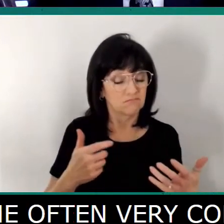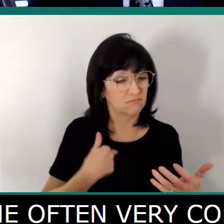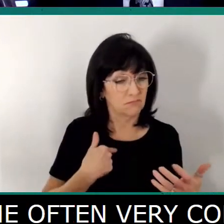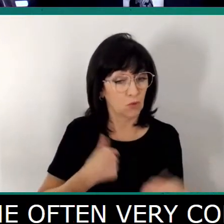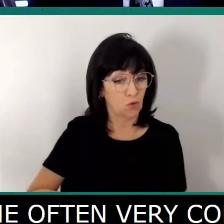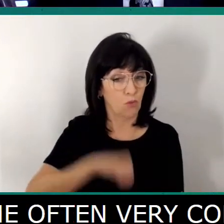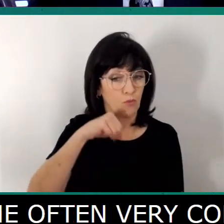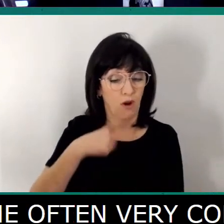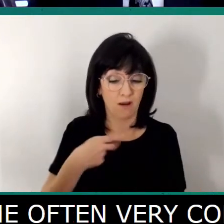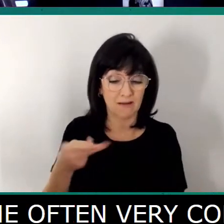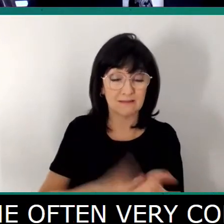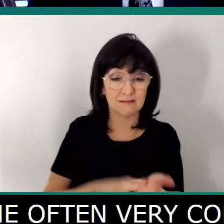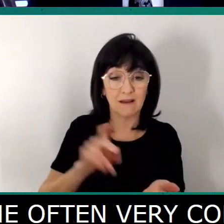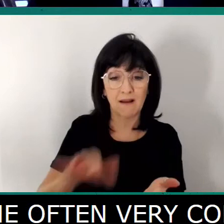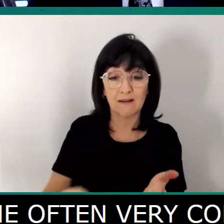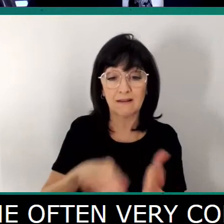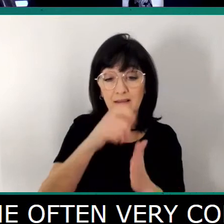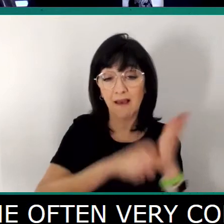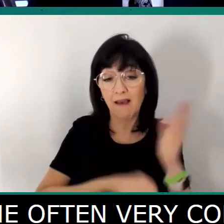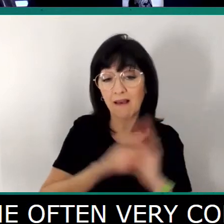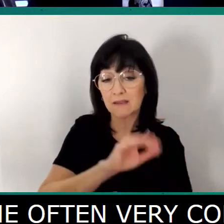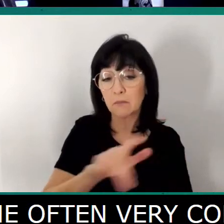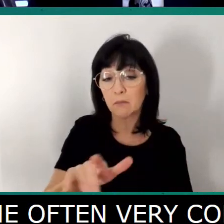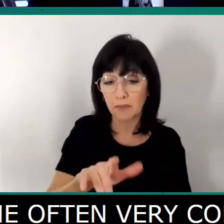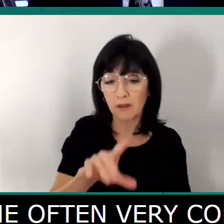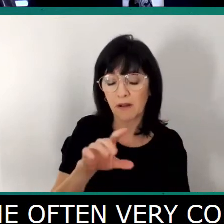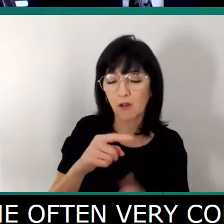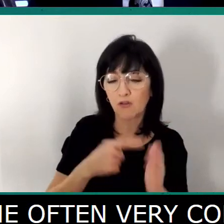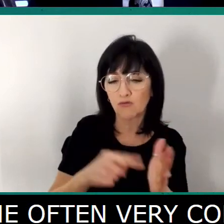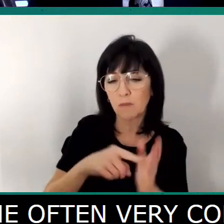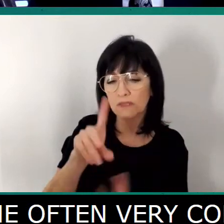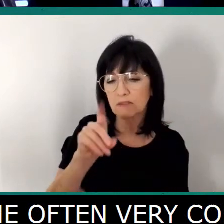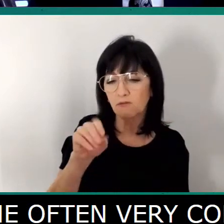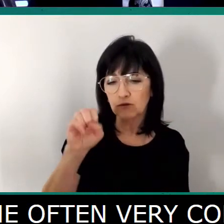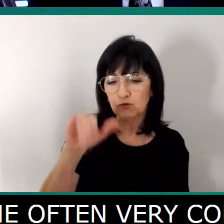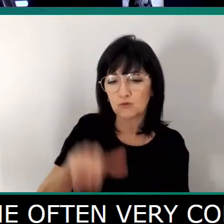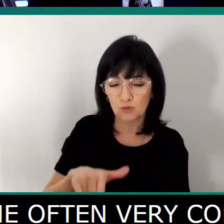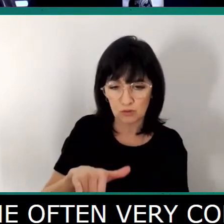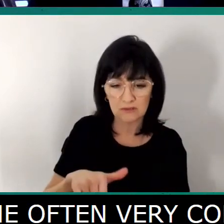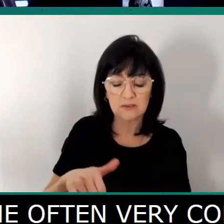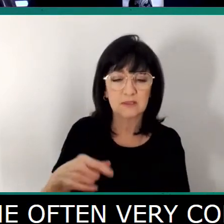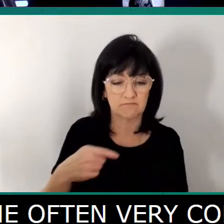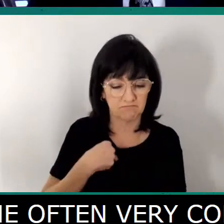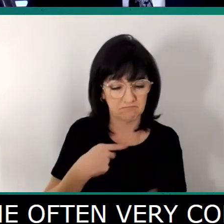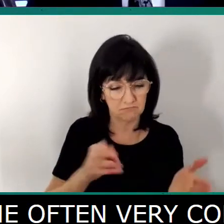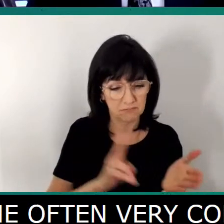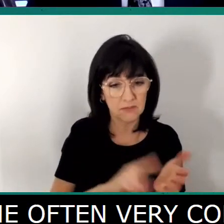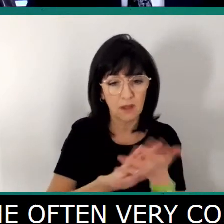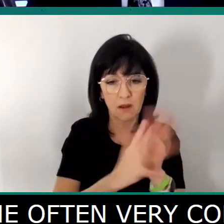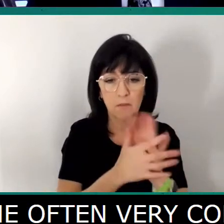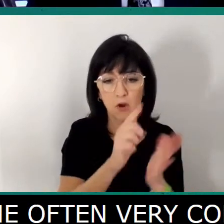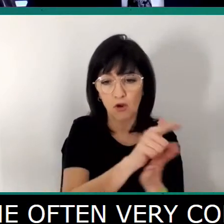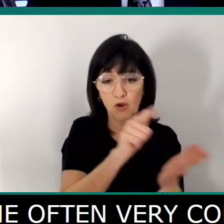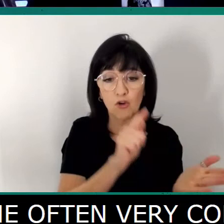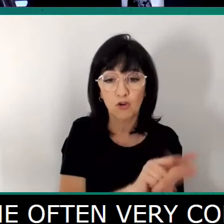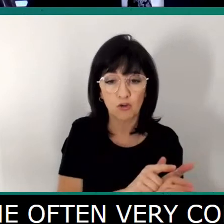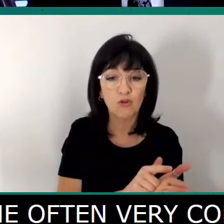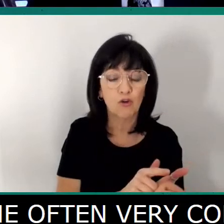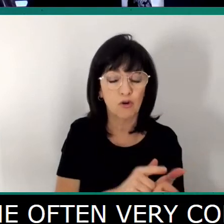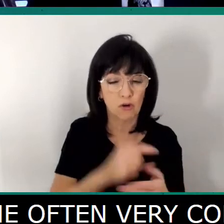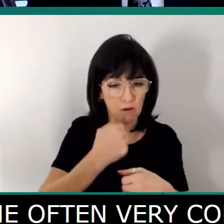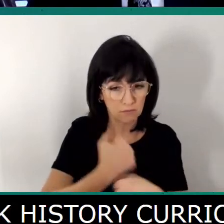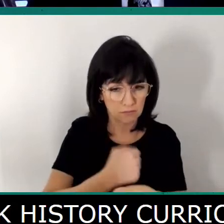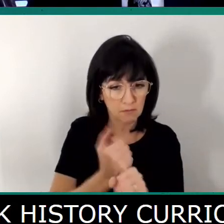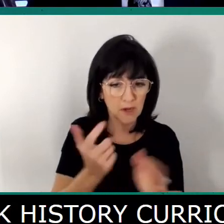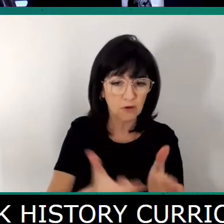Delaware schools. Earlier this month, I took part in unveiling of a new public archives historic